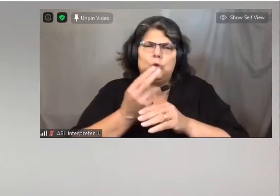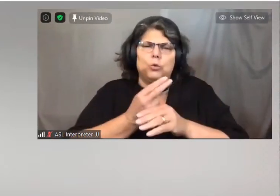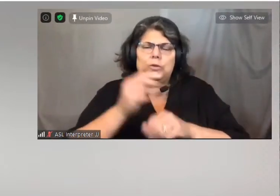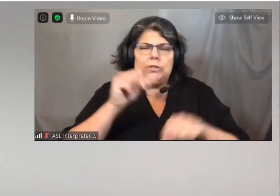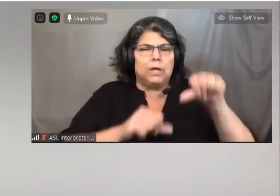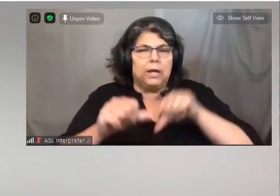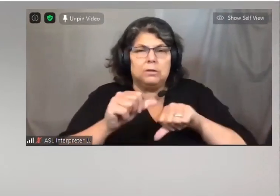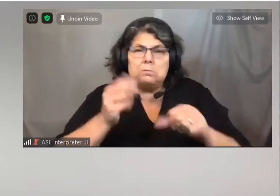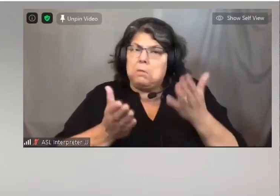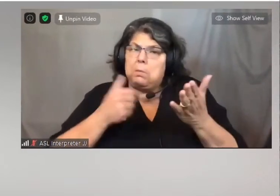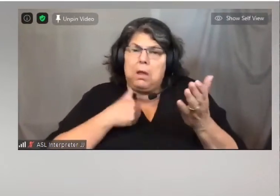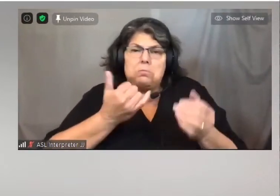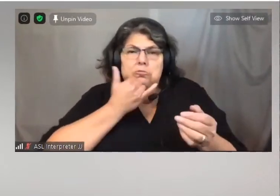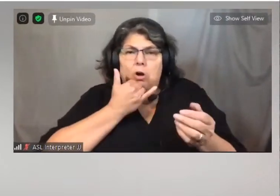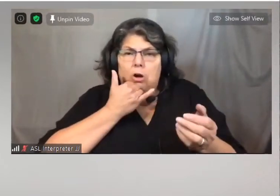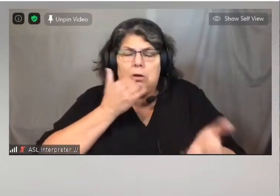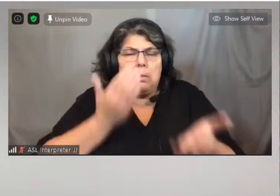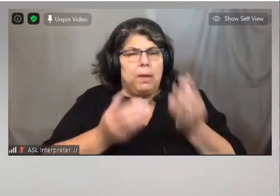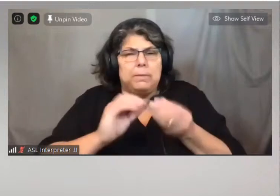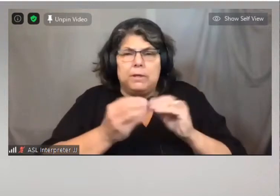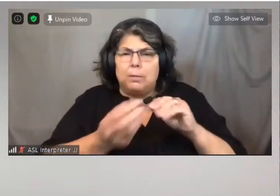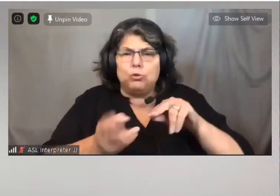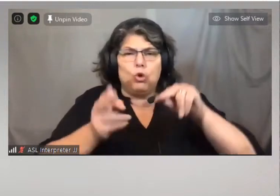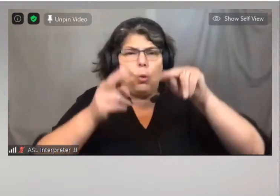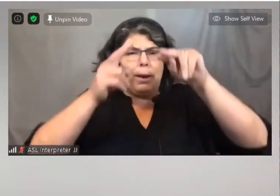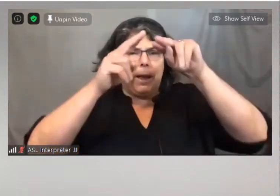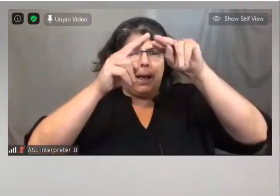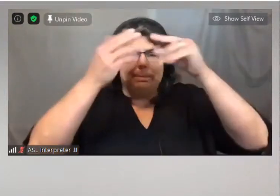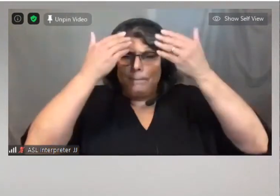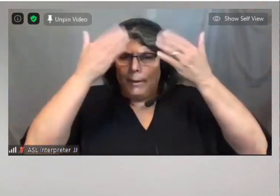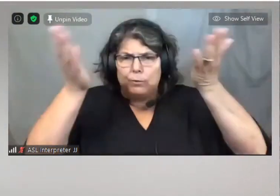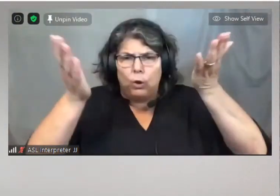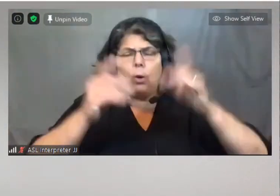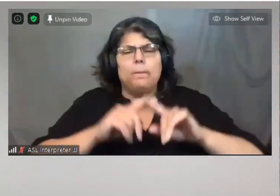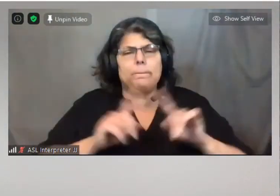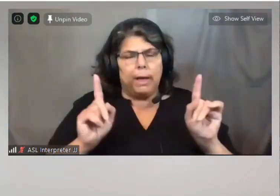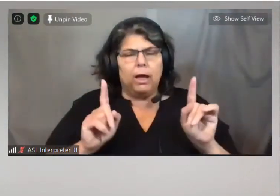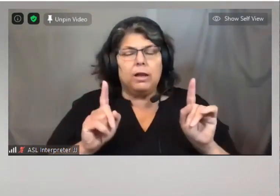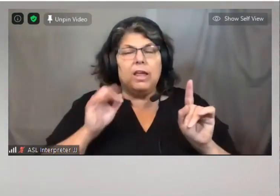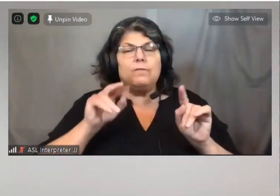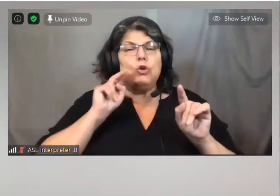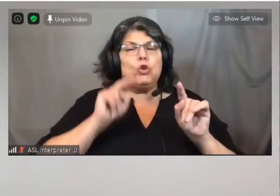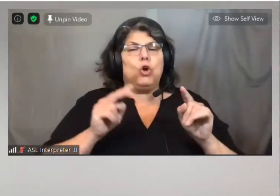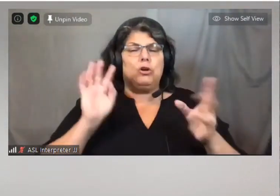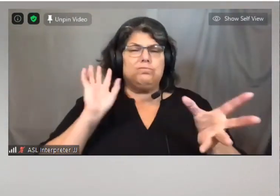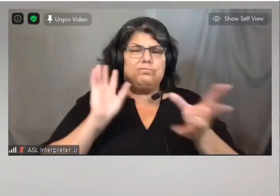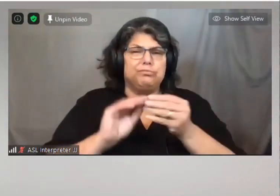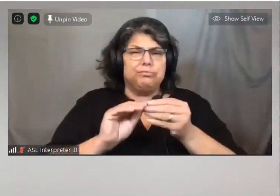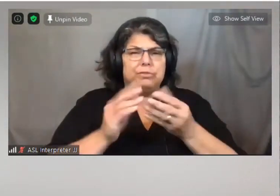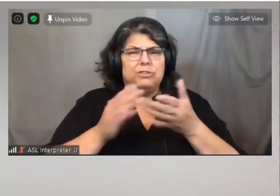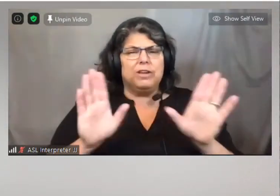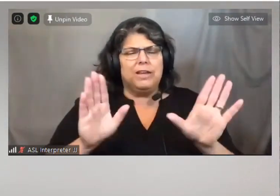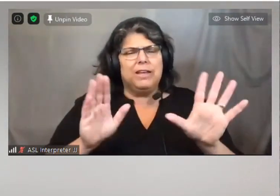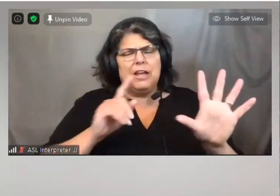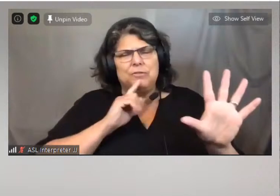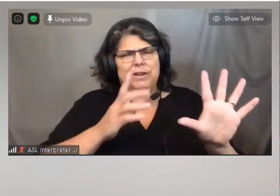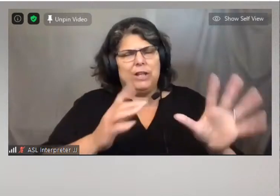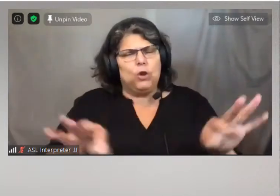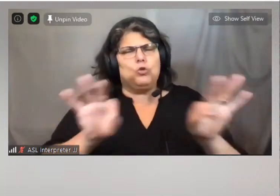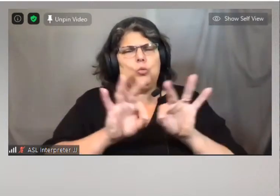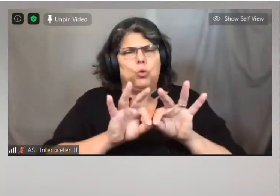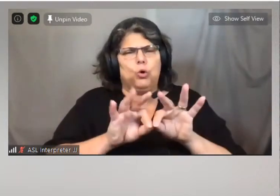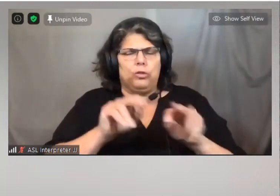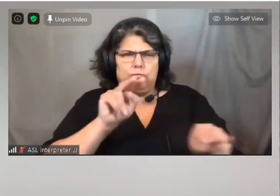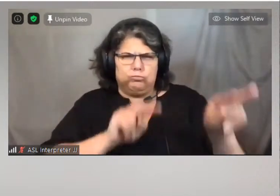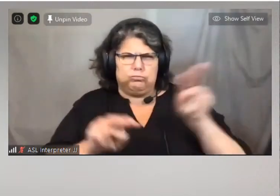wrong. We could be going up, not down. But when you look at it overall, there's value to looking at the gestalt. But there is not